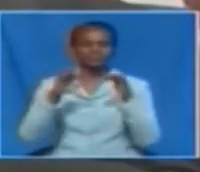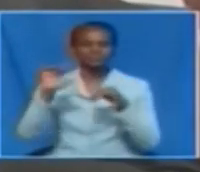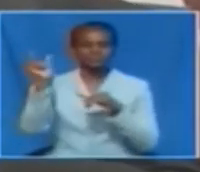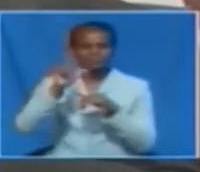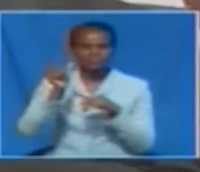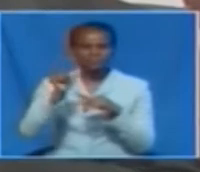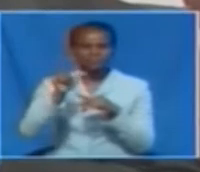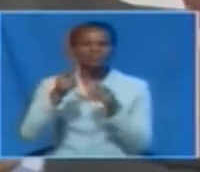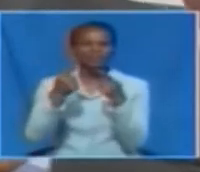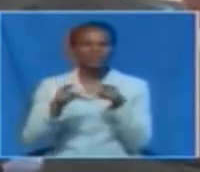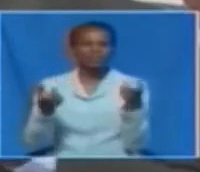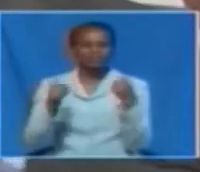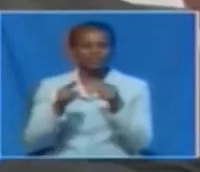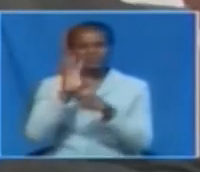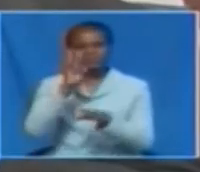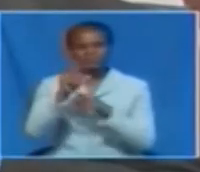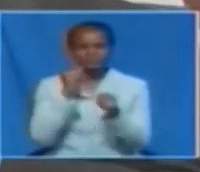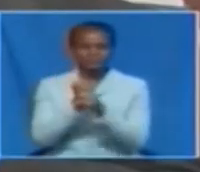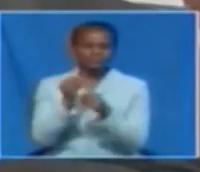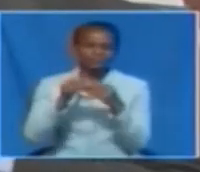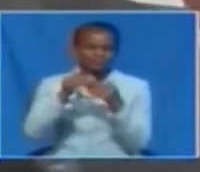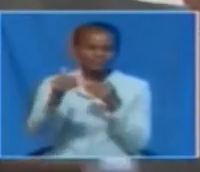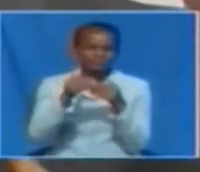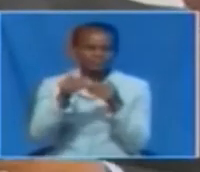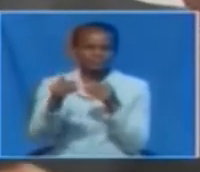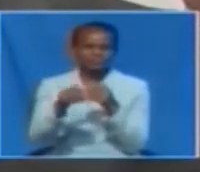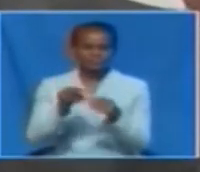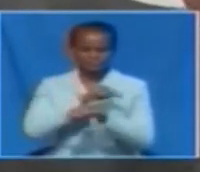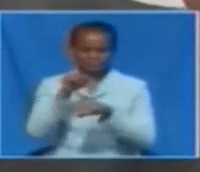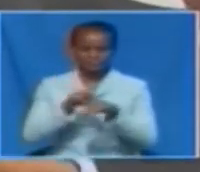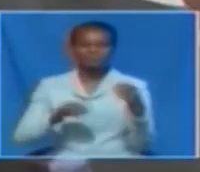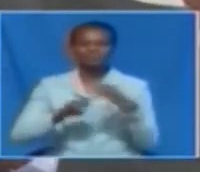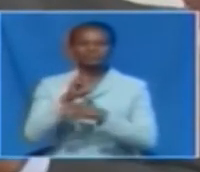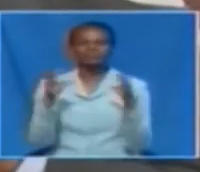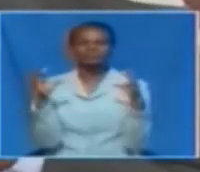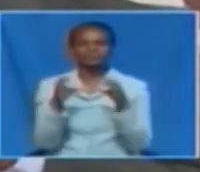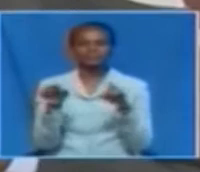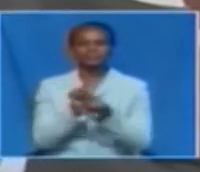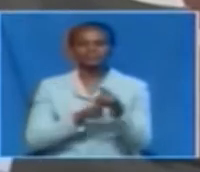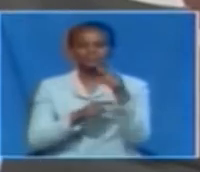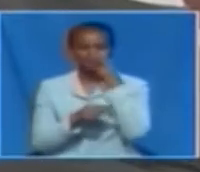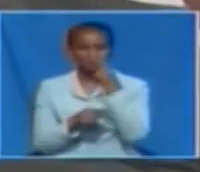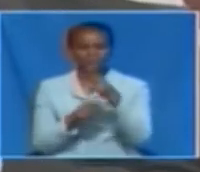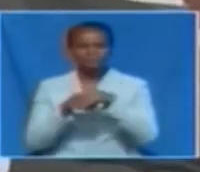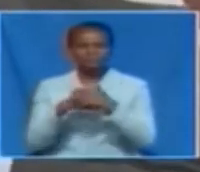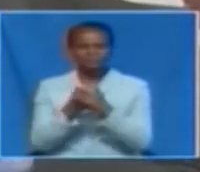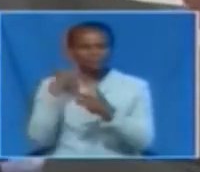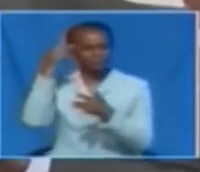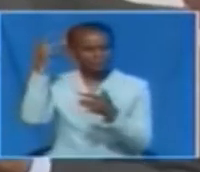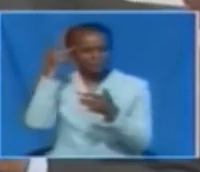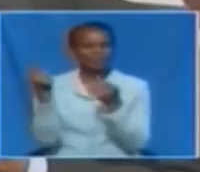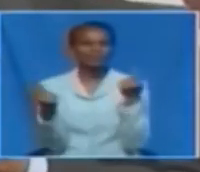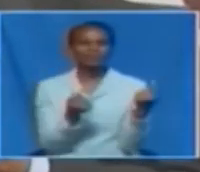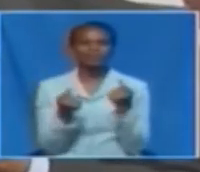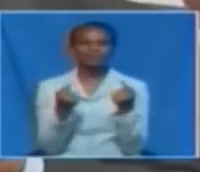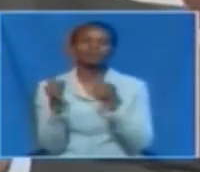MMD took place 6 years later. The National Executive Committee looked at, first of all, the political situation